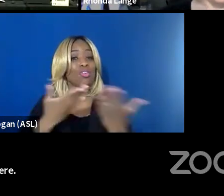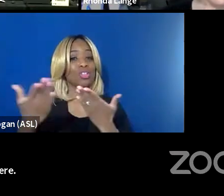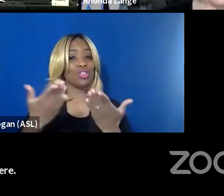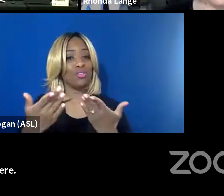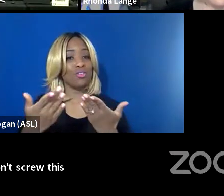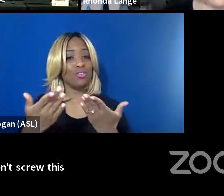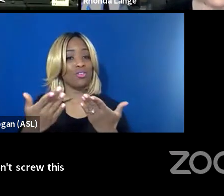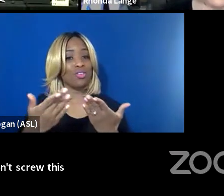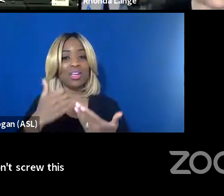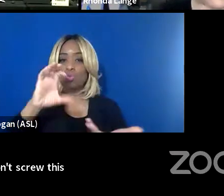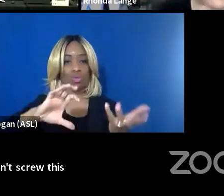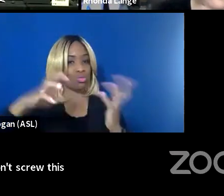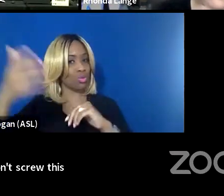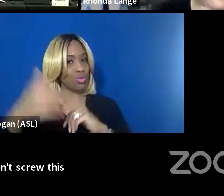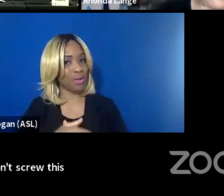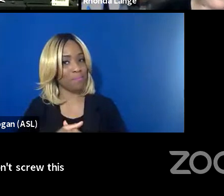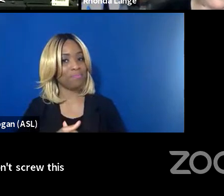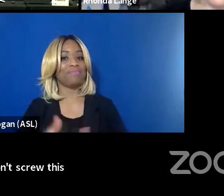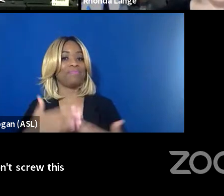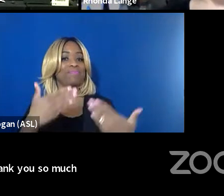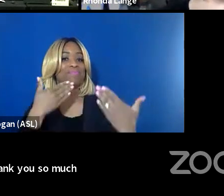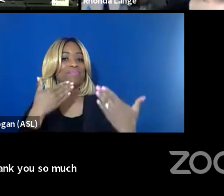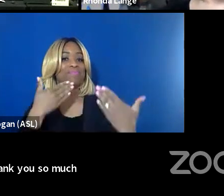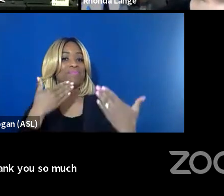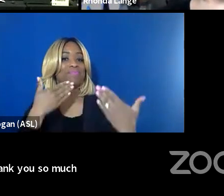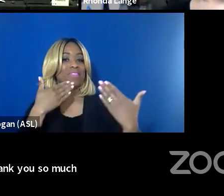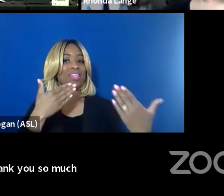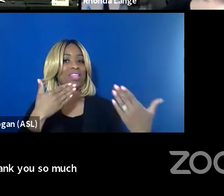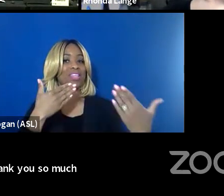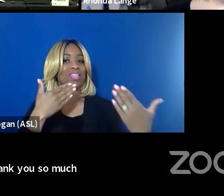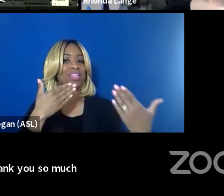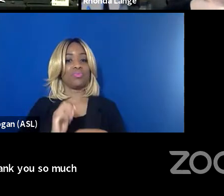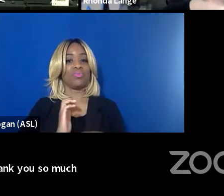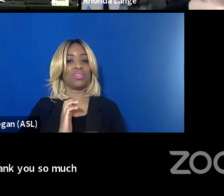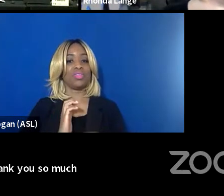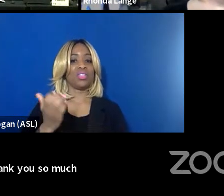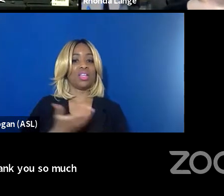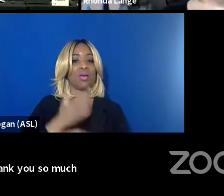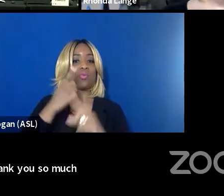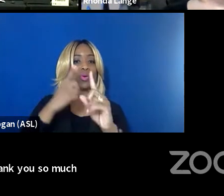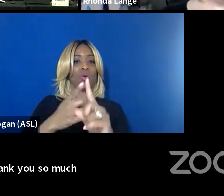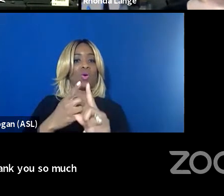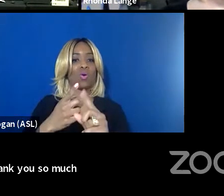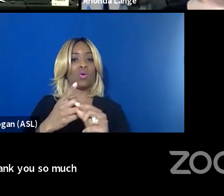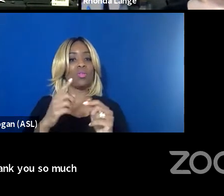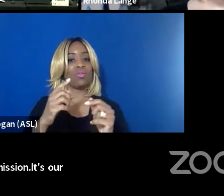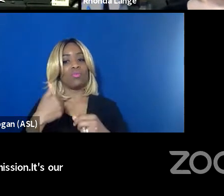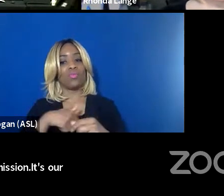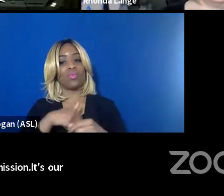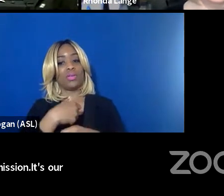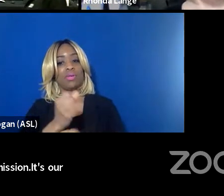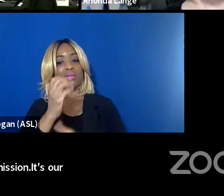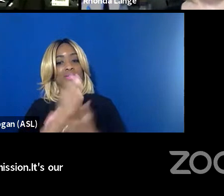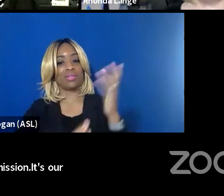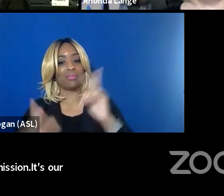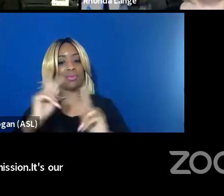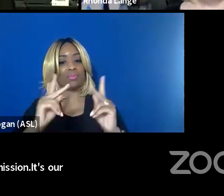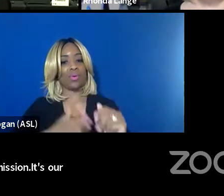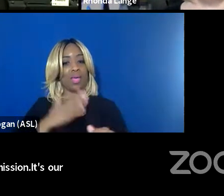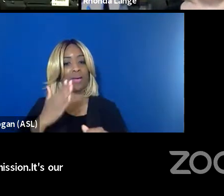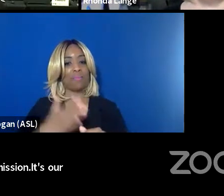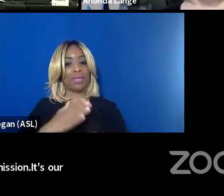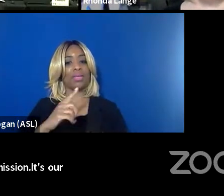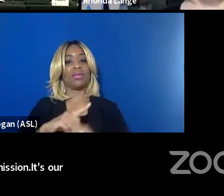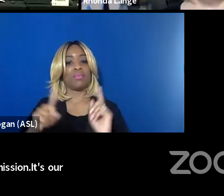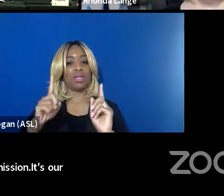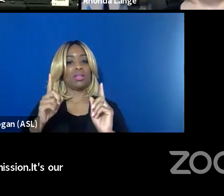Thank you so much for addressing the commission. It's our endeavor that we make some people happy, but